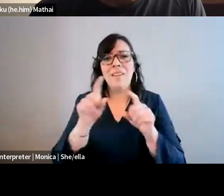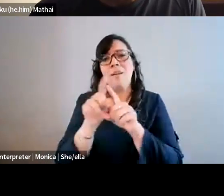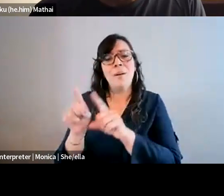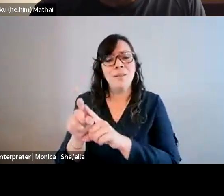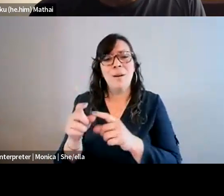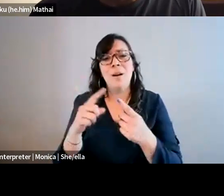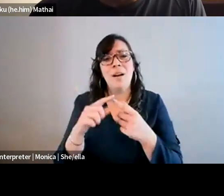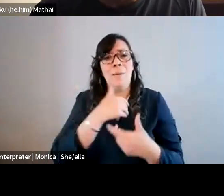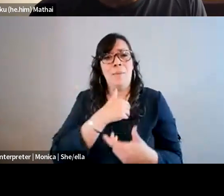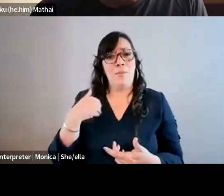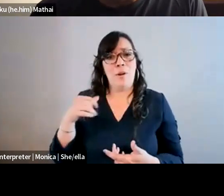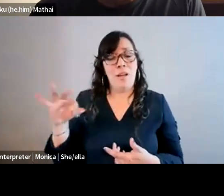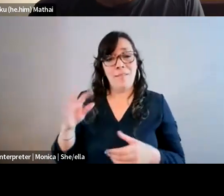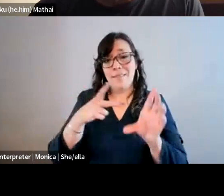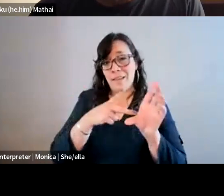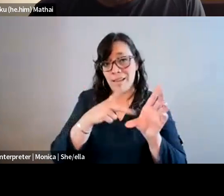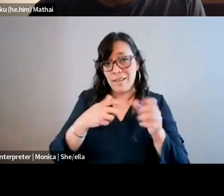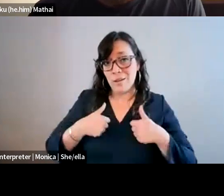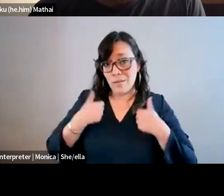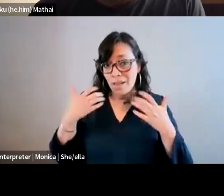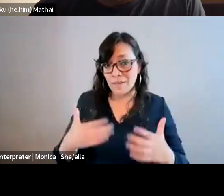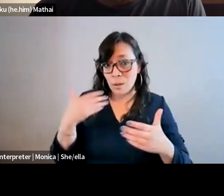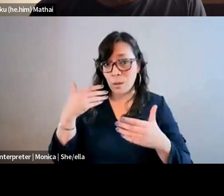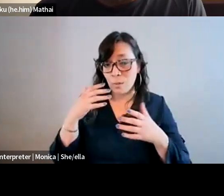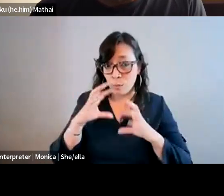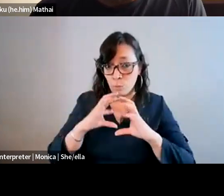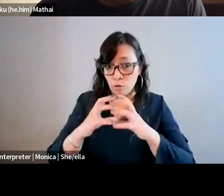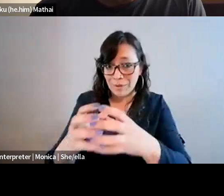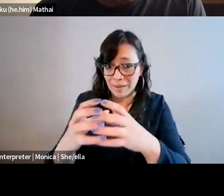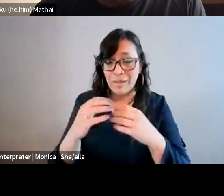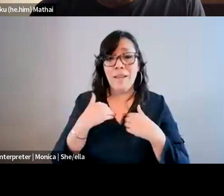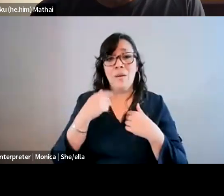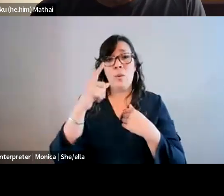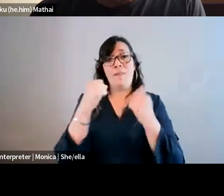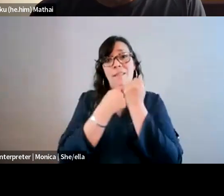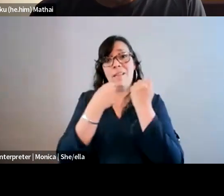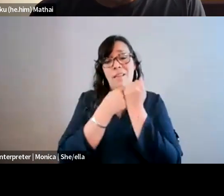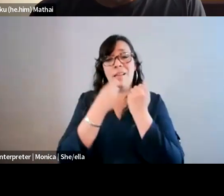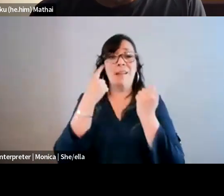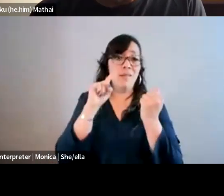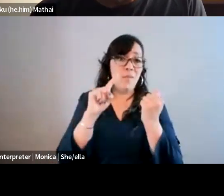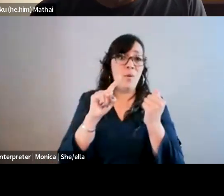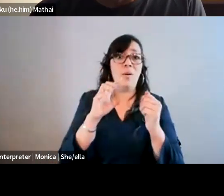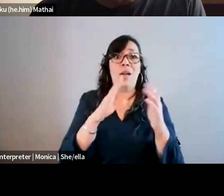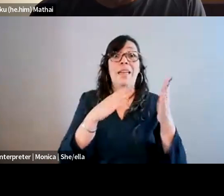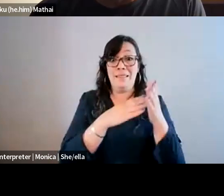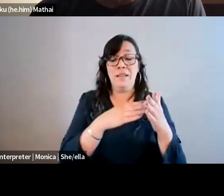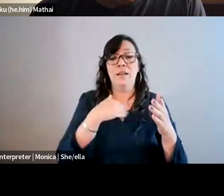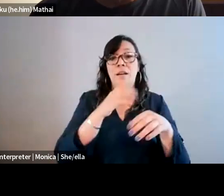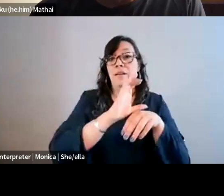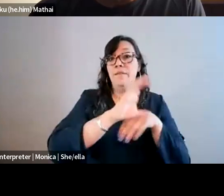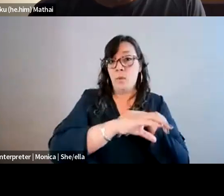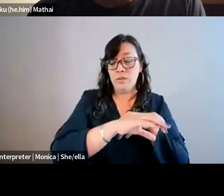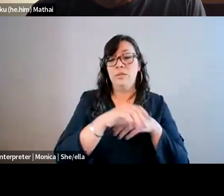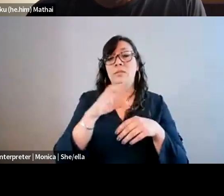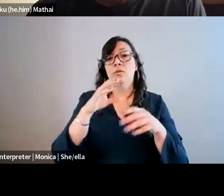you know, a member of the psychiatric survivor movement, one of the advocates involved in advocating against forced treatment for some time